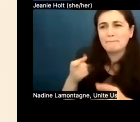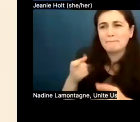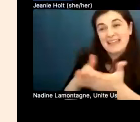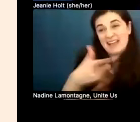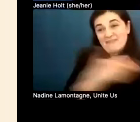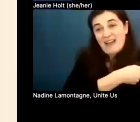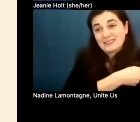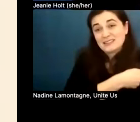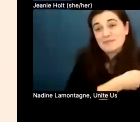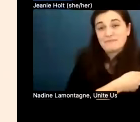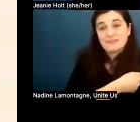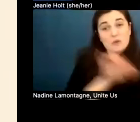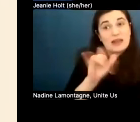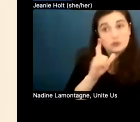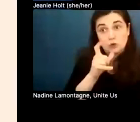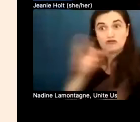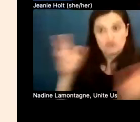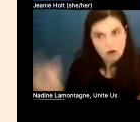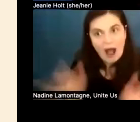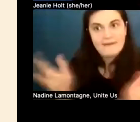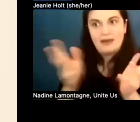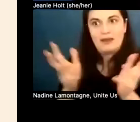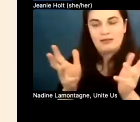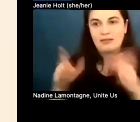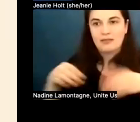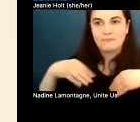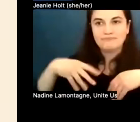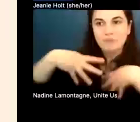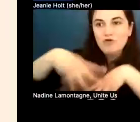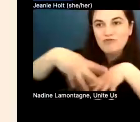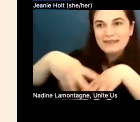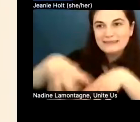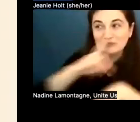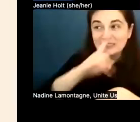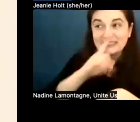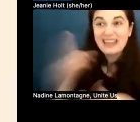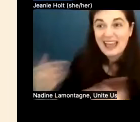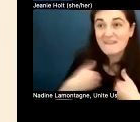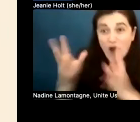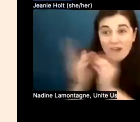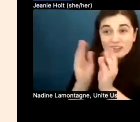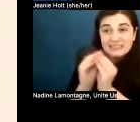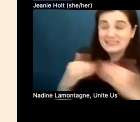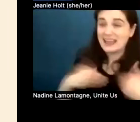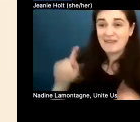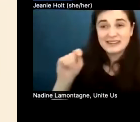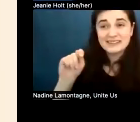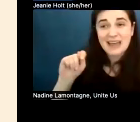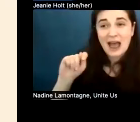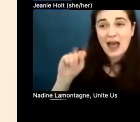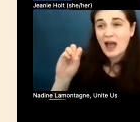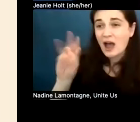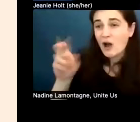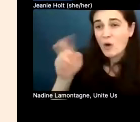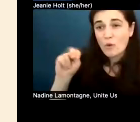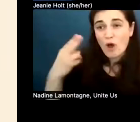And they're the ones really driving the movement. And, they're doing conferences, they're attending town halls, they're putting out voter guides